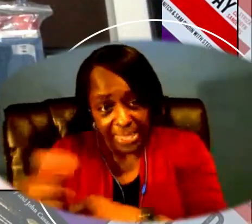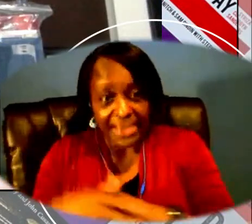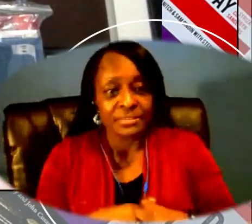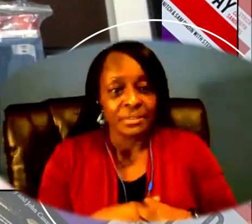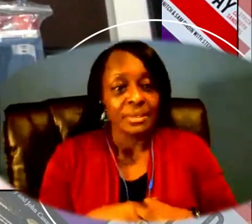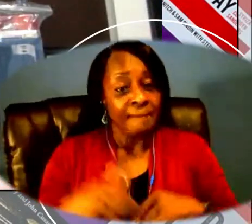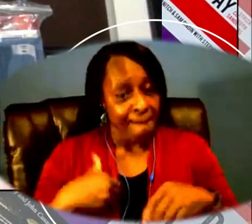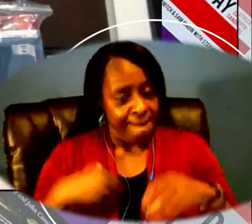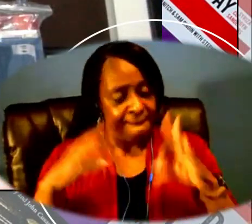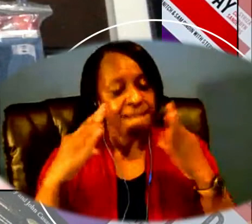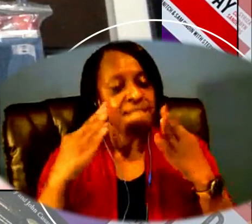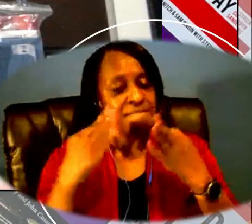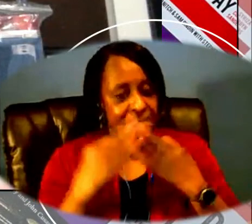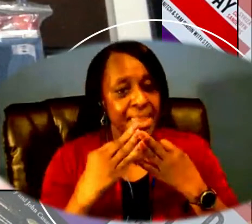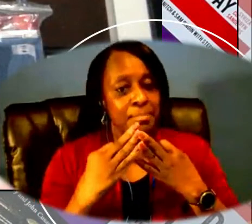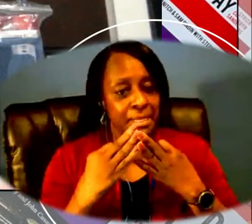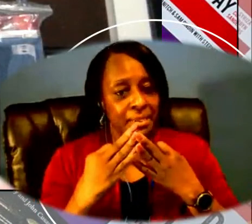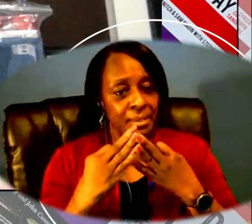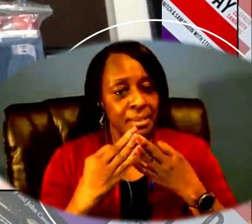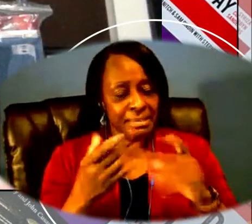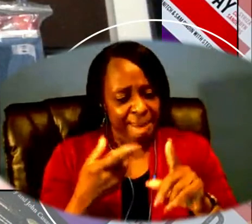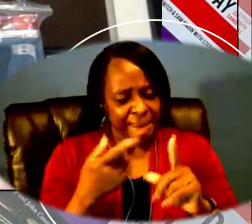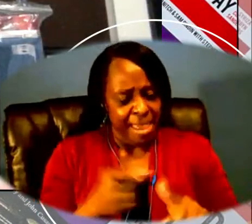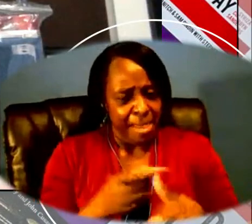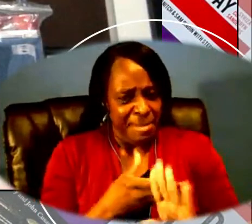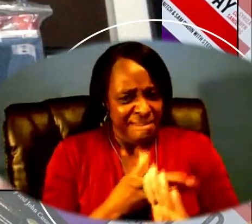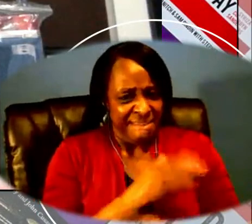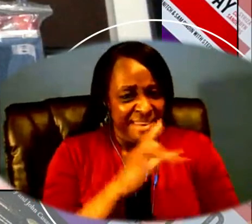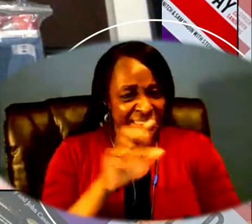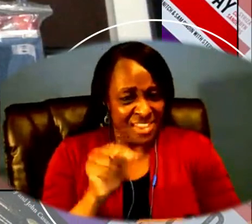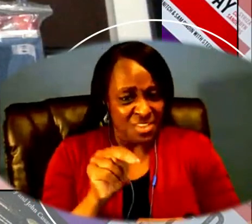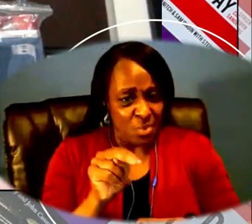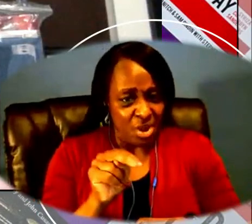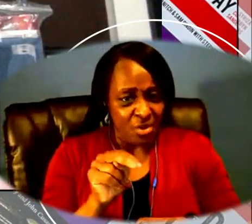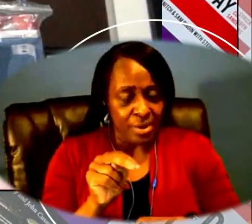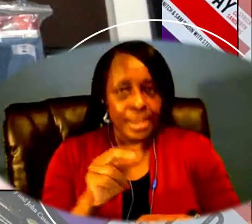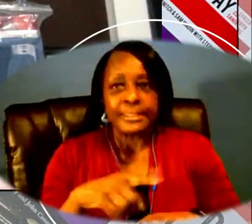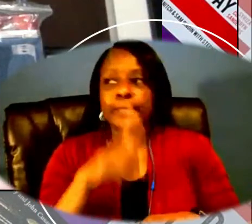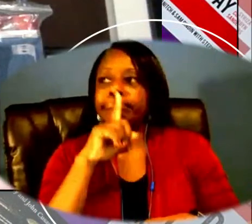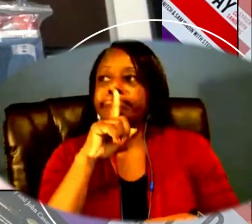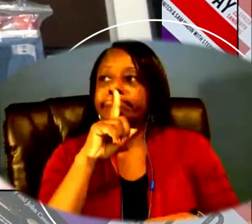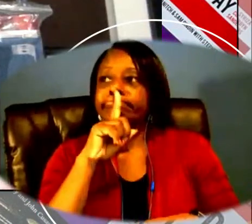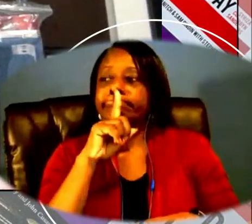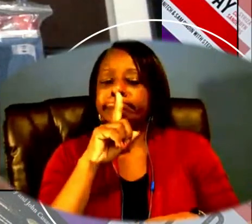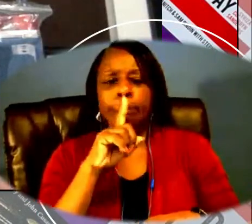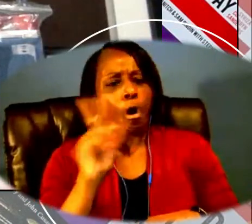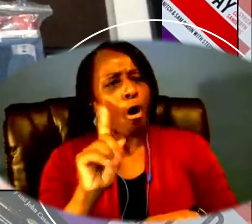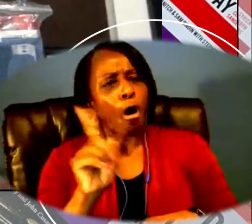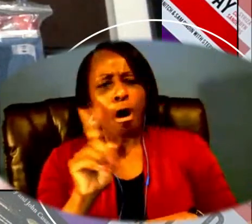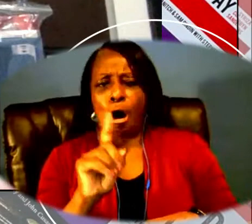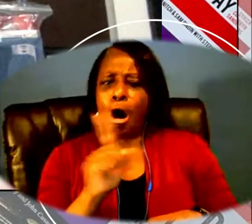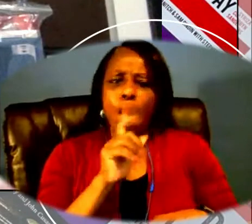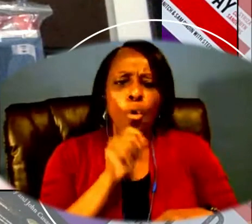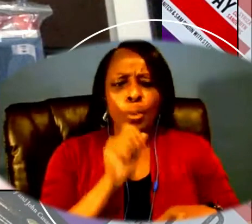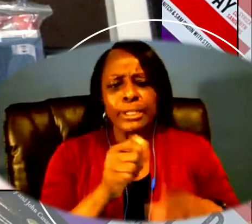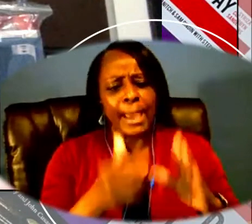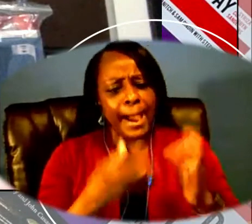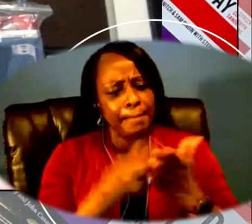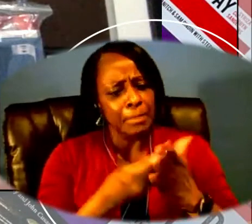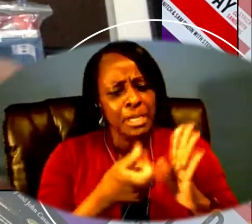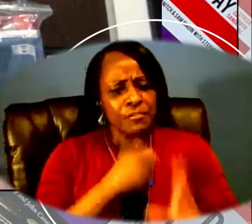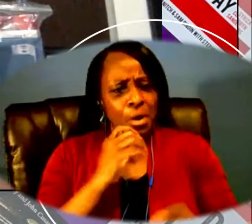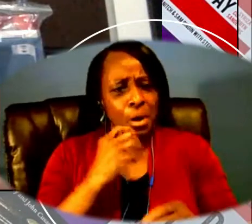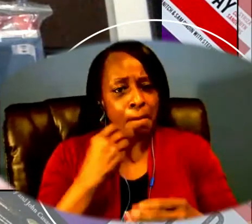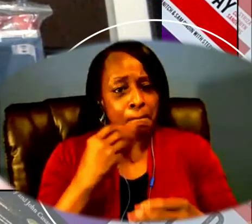family members who in January, I couldn't pull teeth to get them to talk about defunding the police. But now it's very much a part of